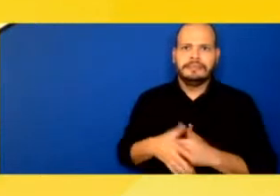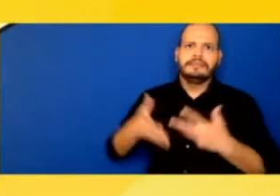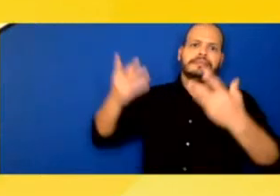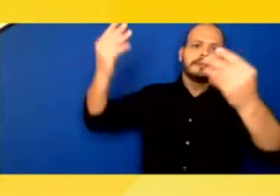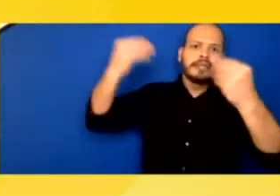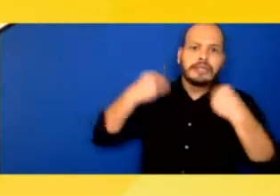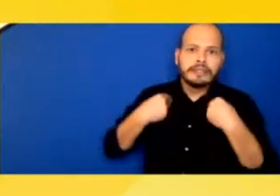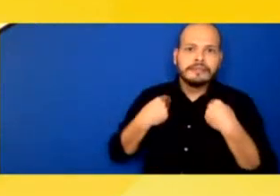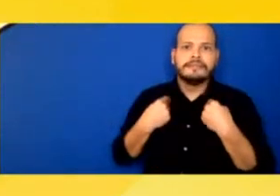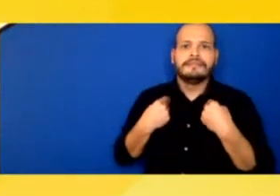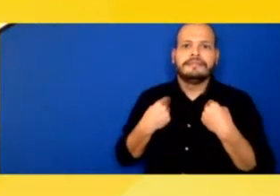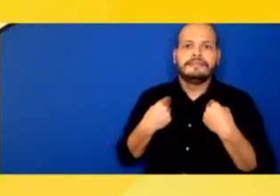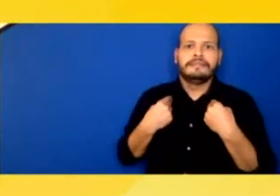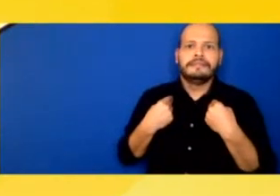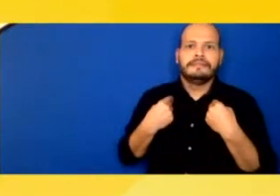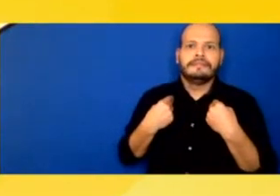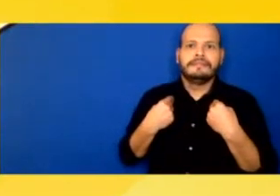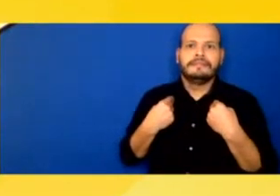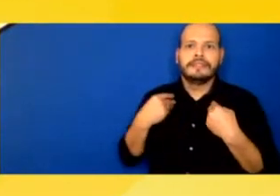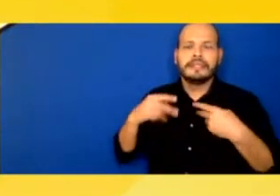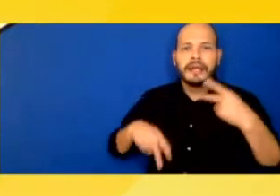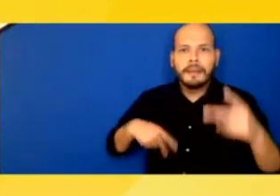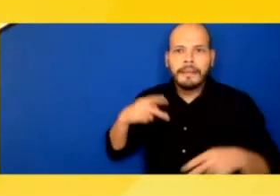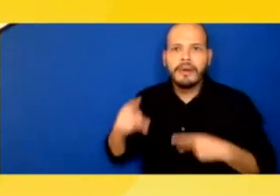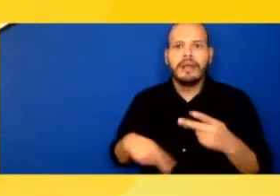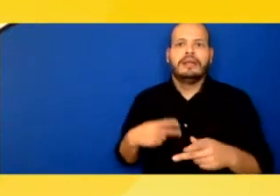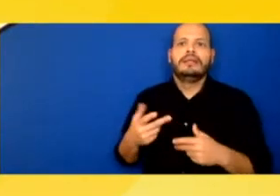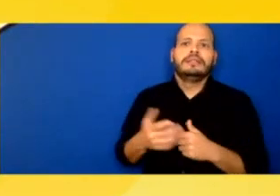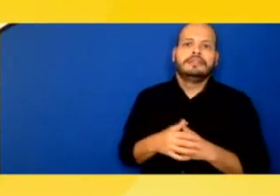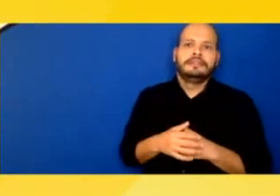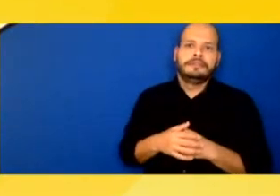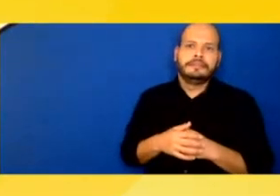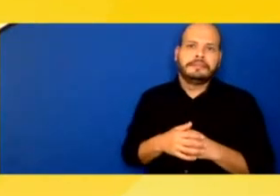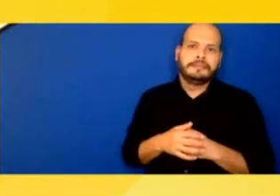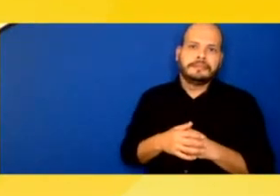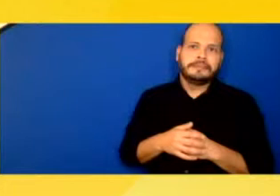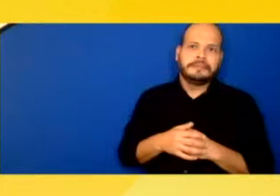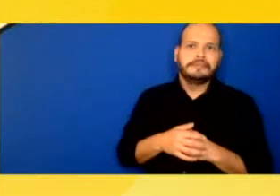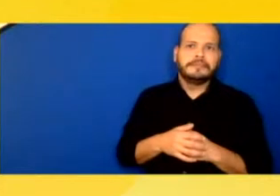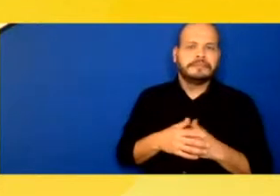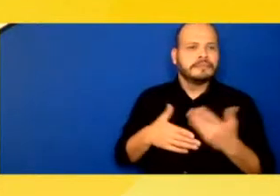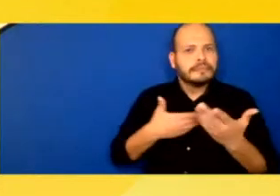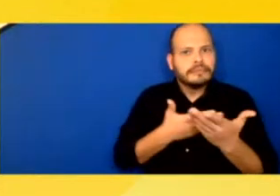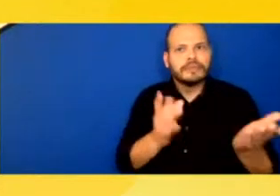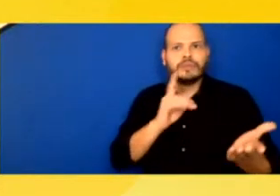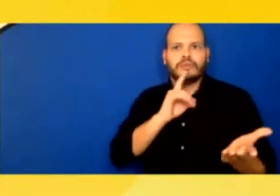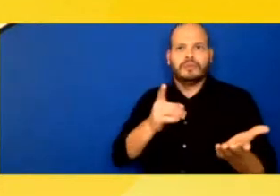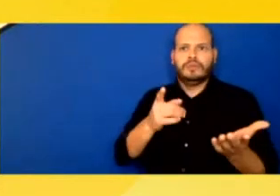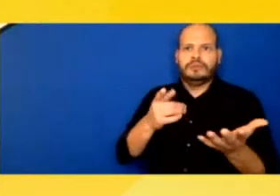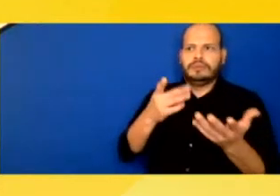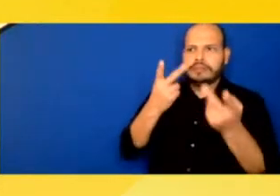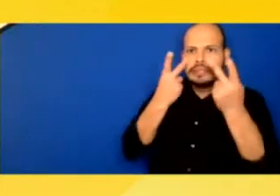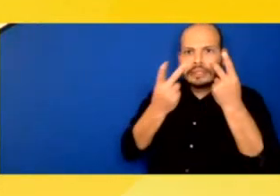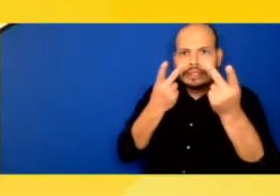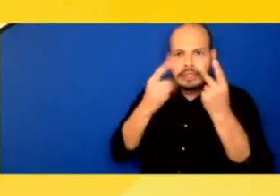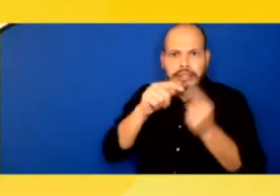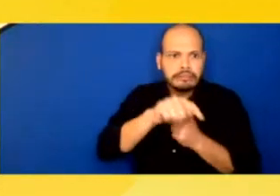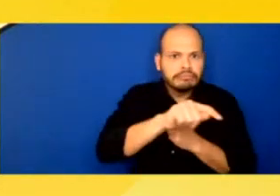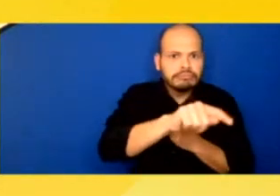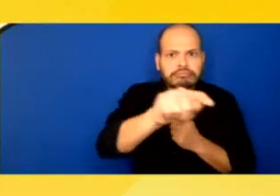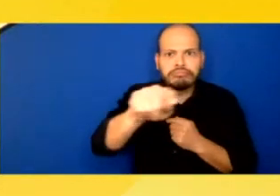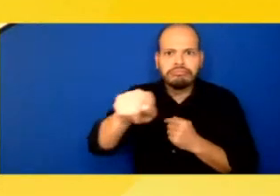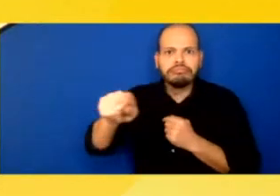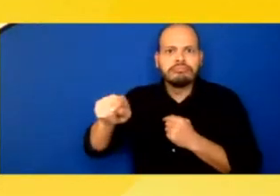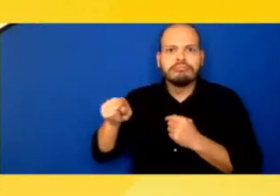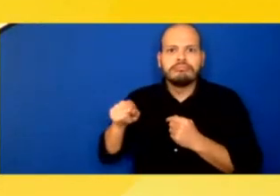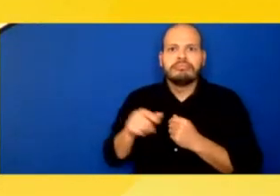people of ease and people who remove hardship from the world around us rather than those that cause injury to